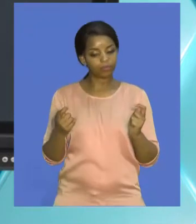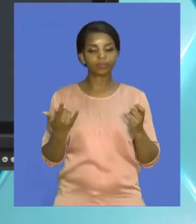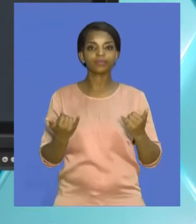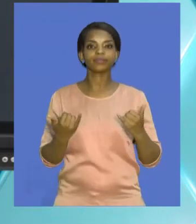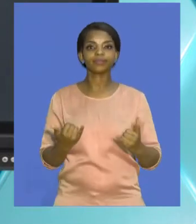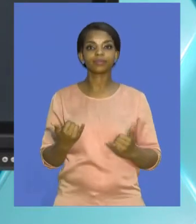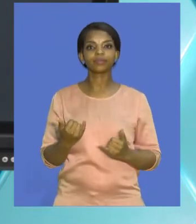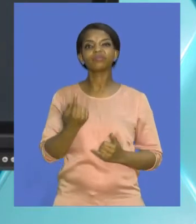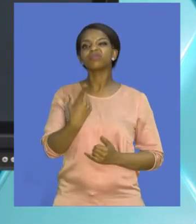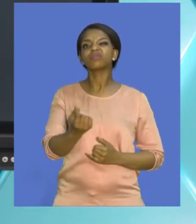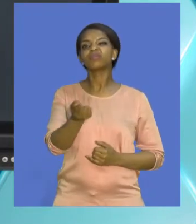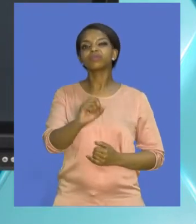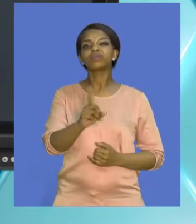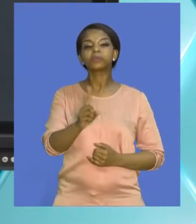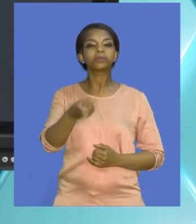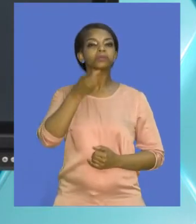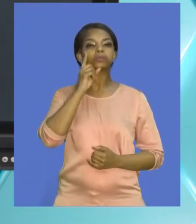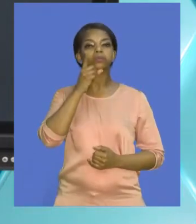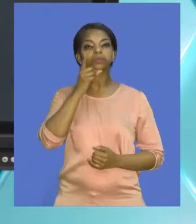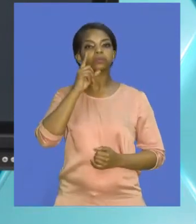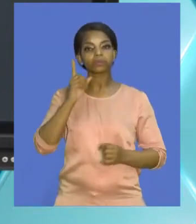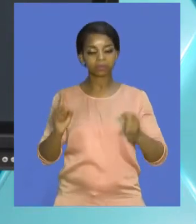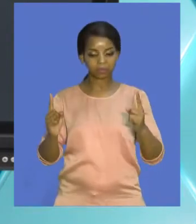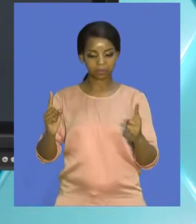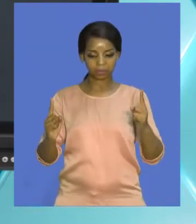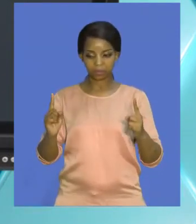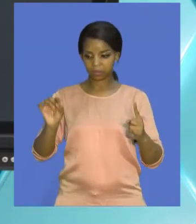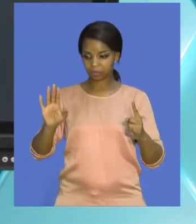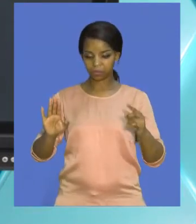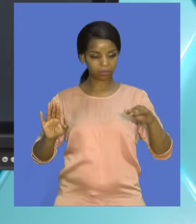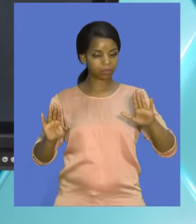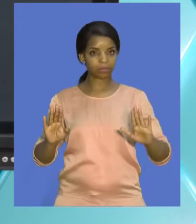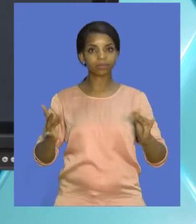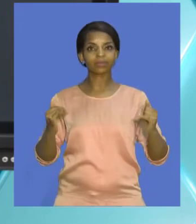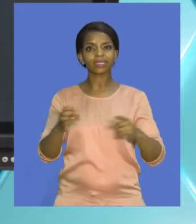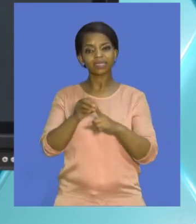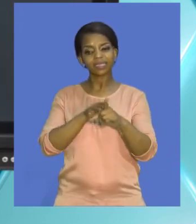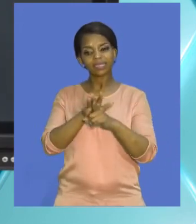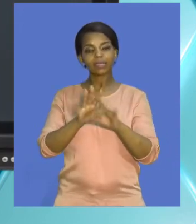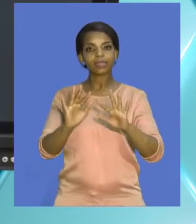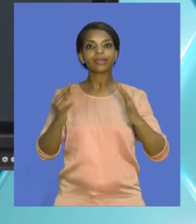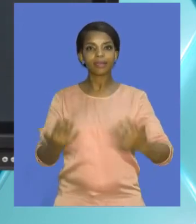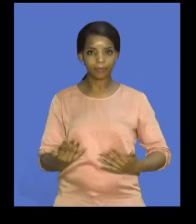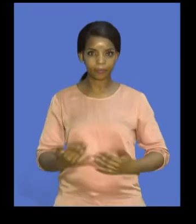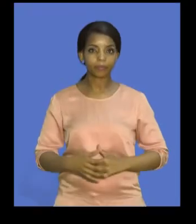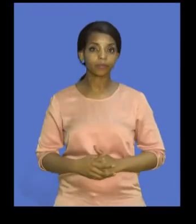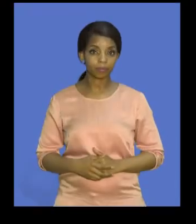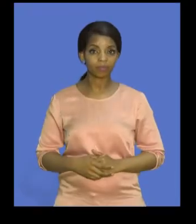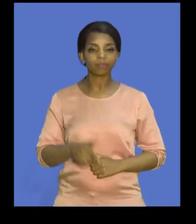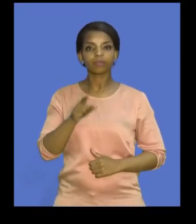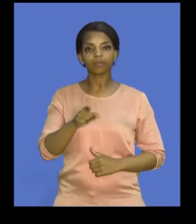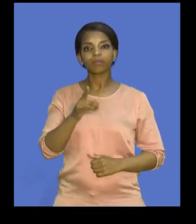2 point charges. How exactly does it affect the magnitude of the electrostatic force as suggested by the Coulombs law? Right.